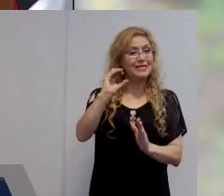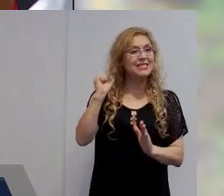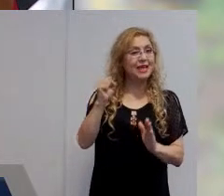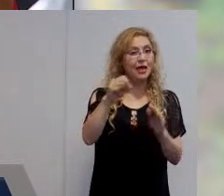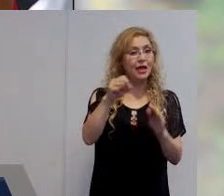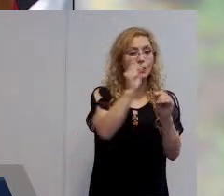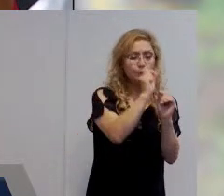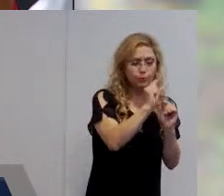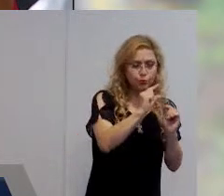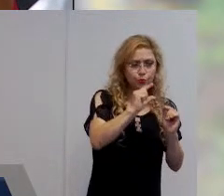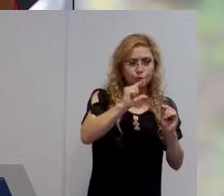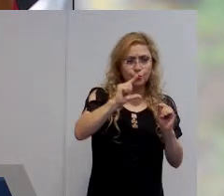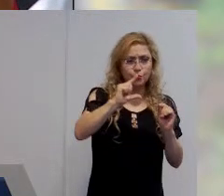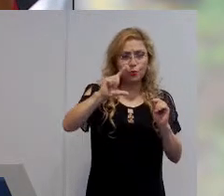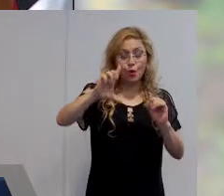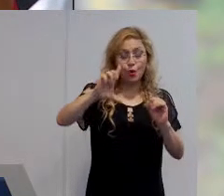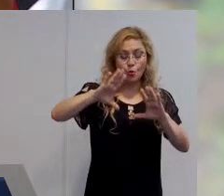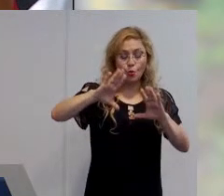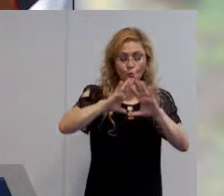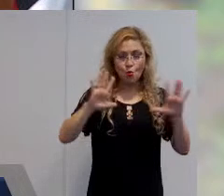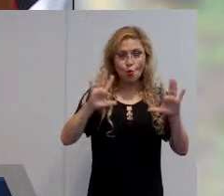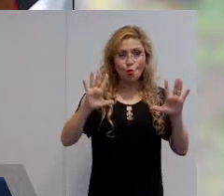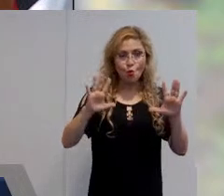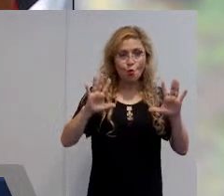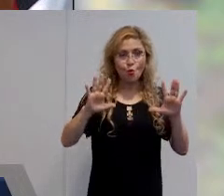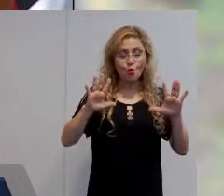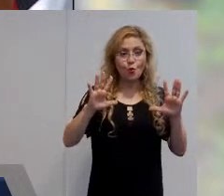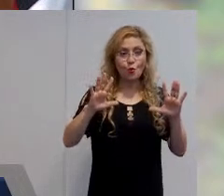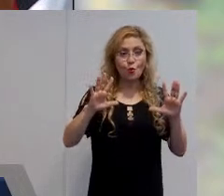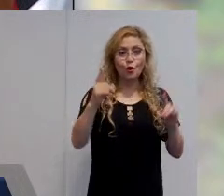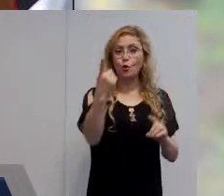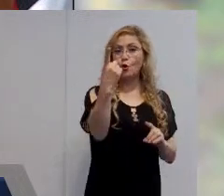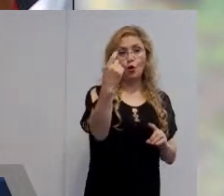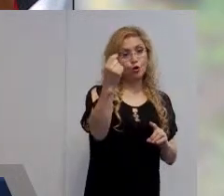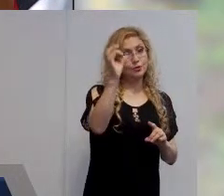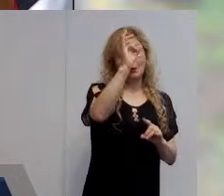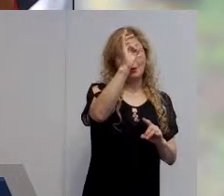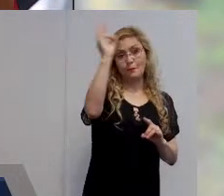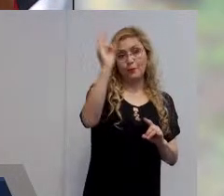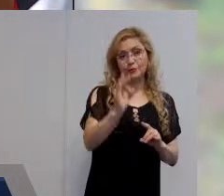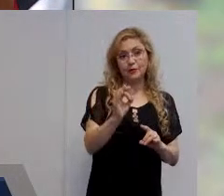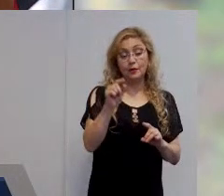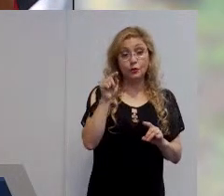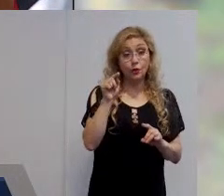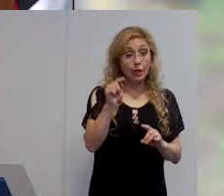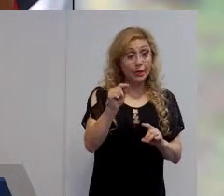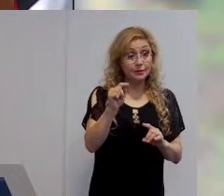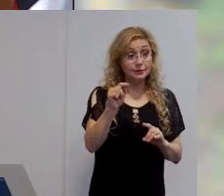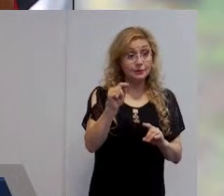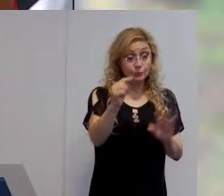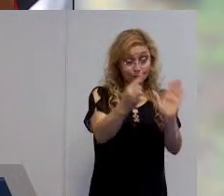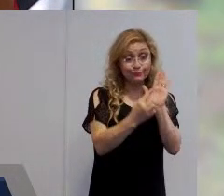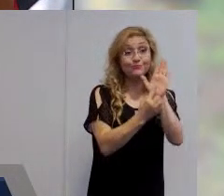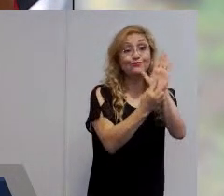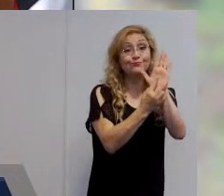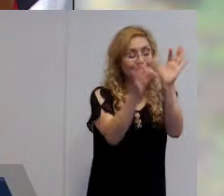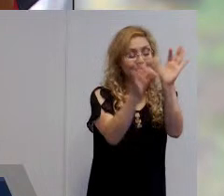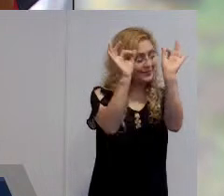growth rate, a clear indication that we are well on our way of surpassing the